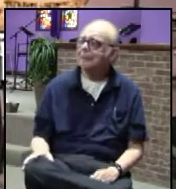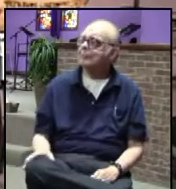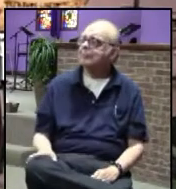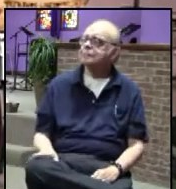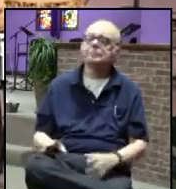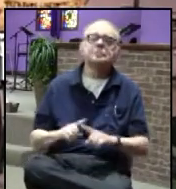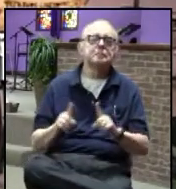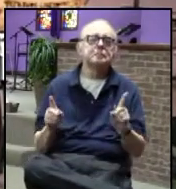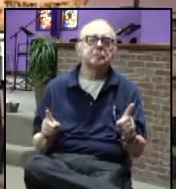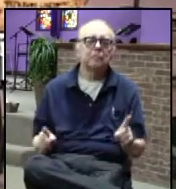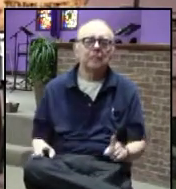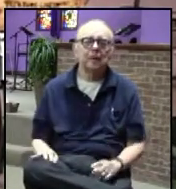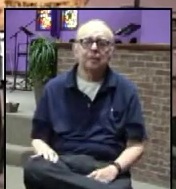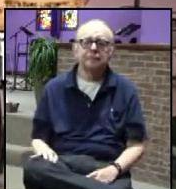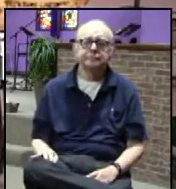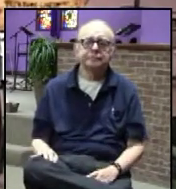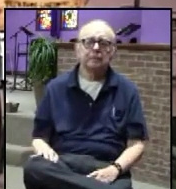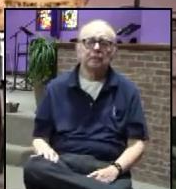But